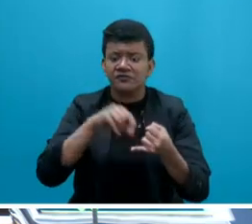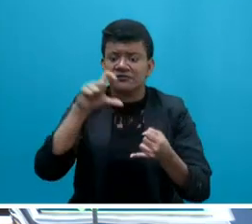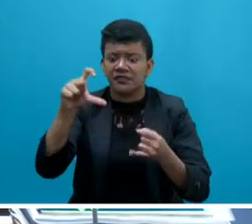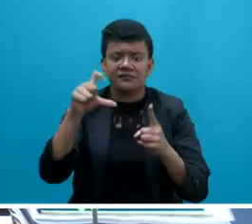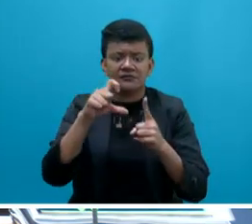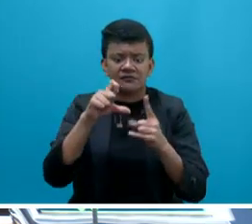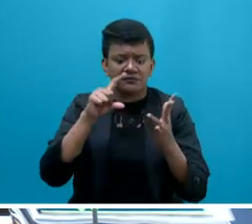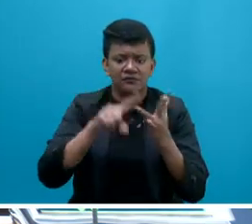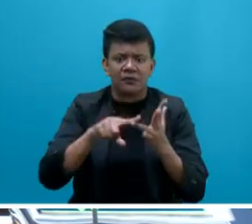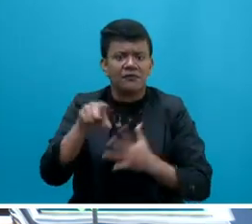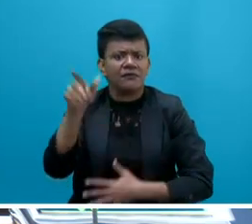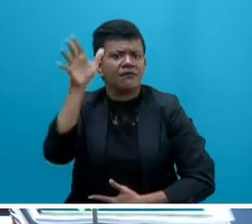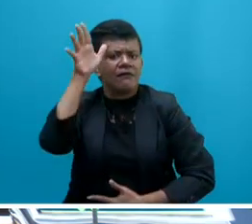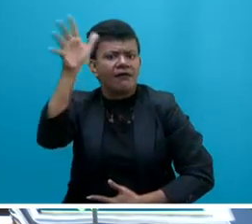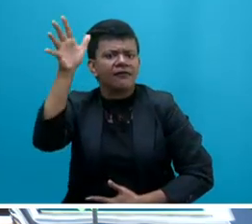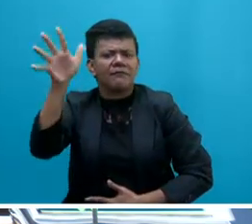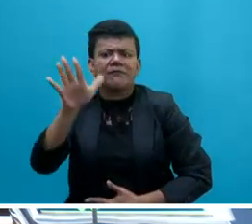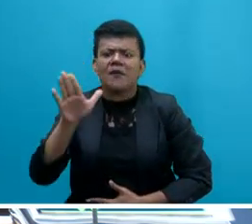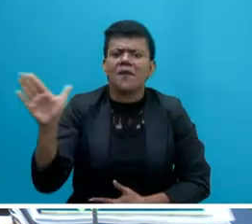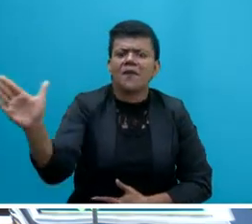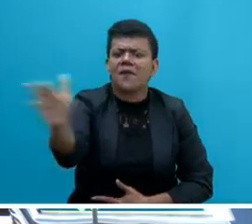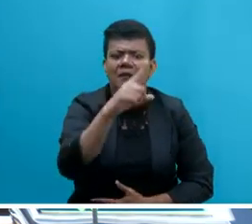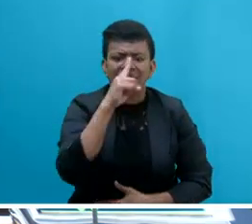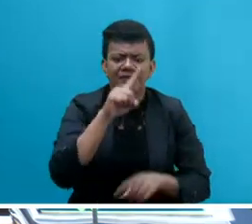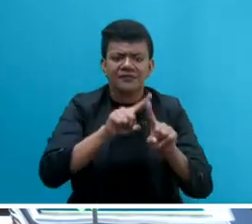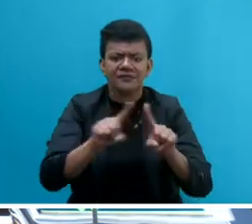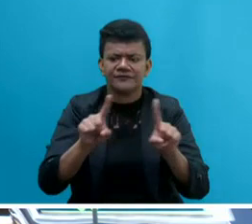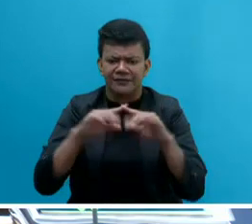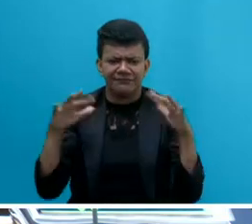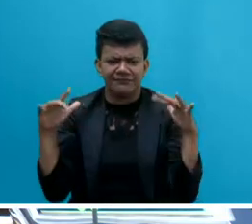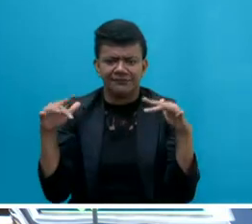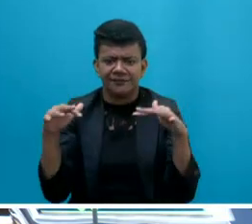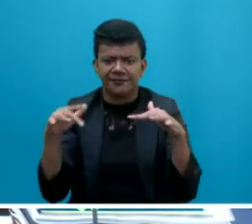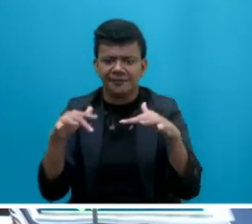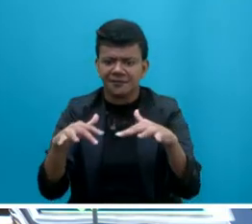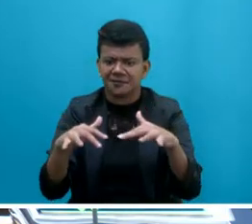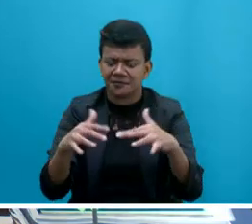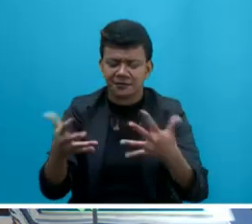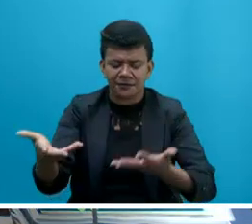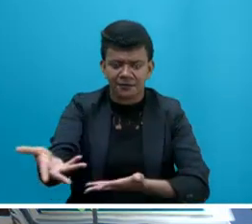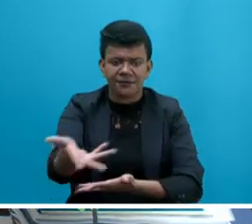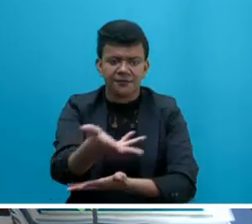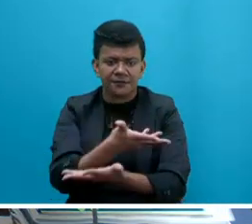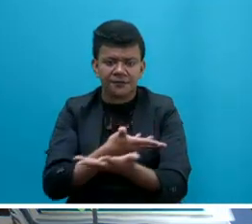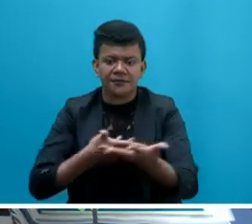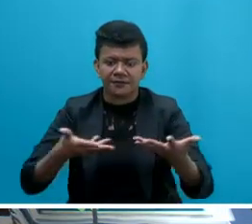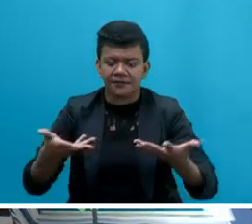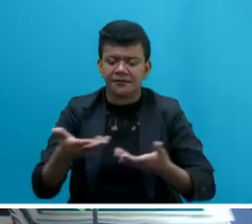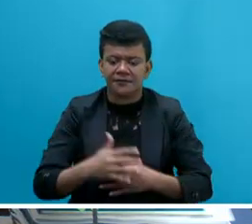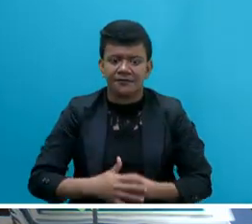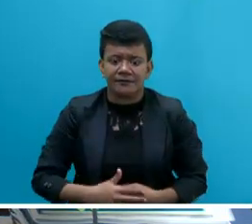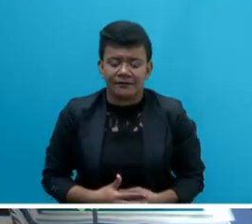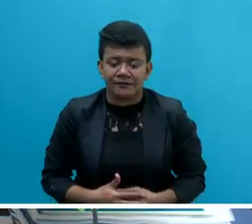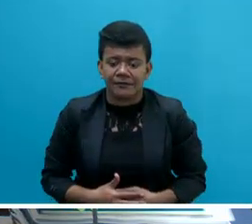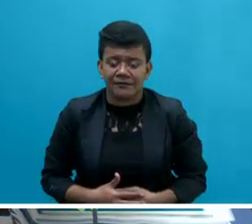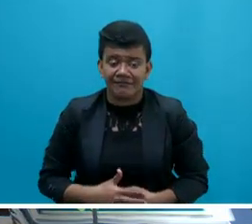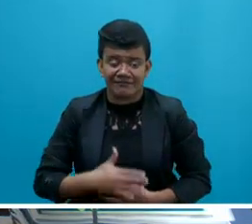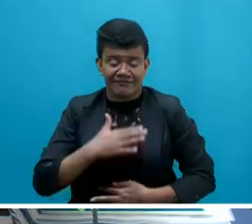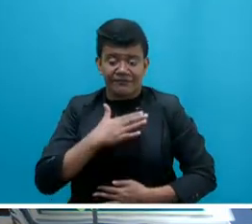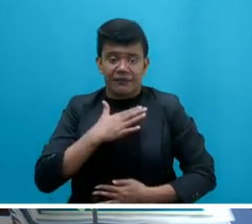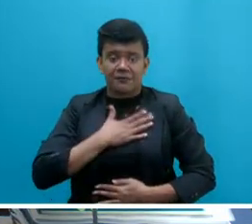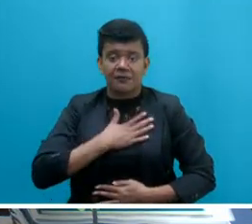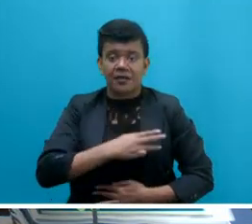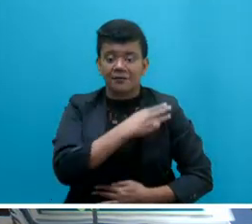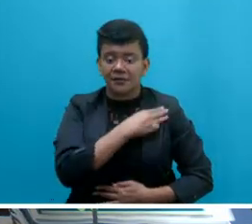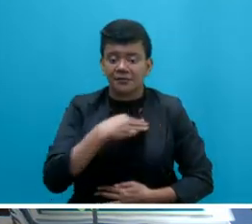policy formulation that is tailor-made for Fiji. Mr. Speaker, sir, to complement this, my ministry is working with the University of the